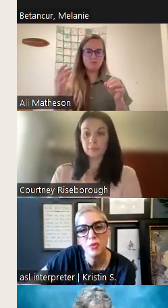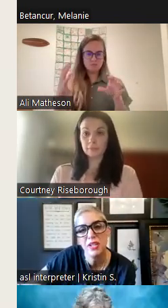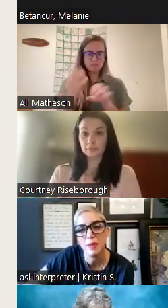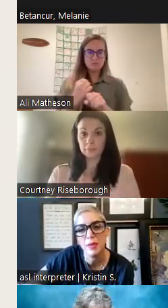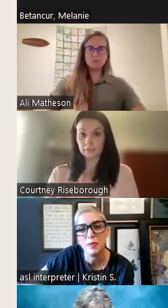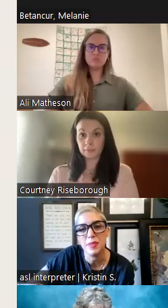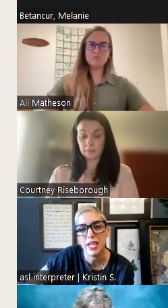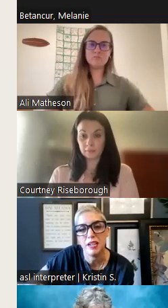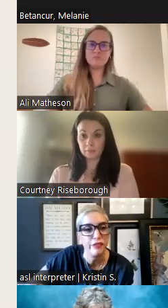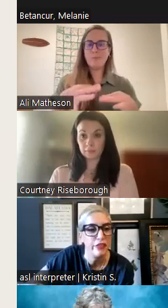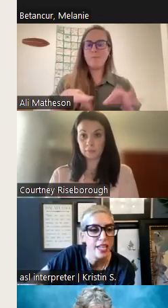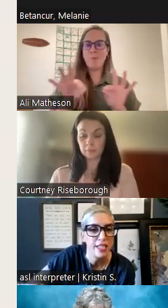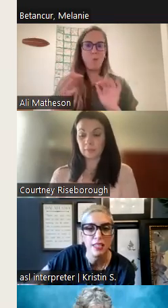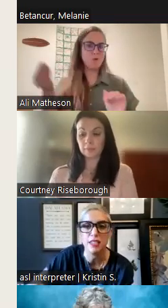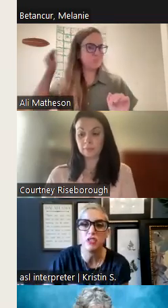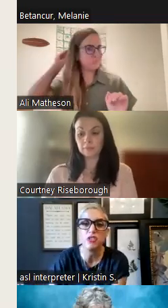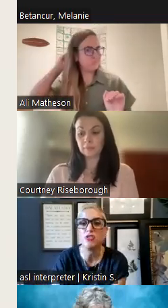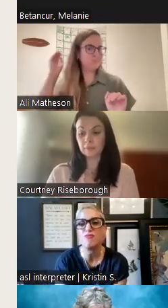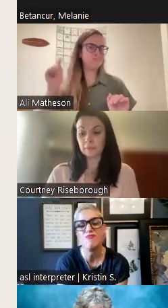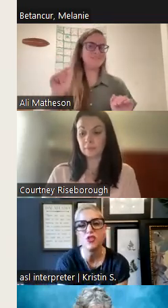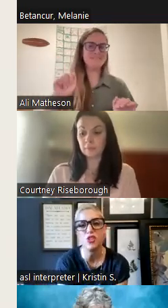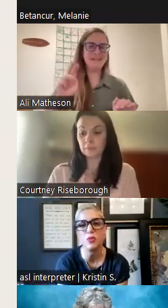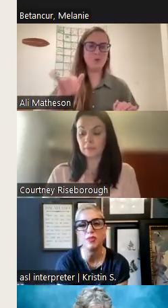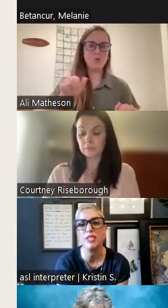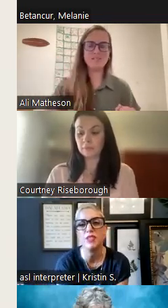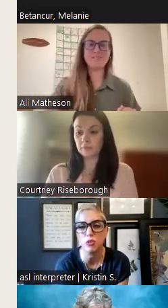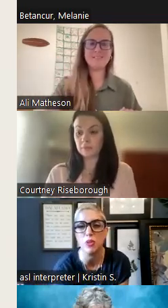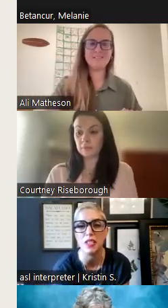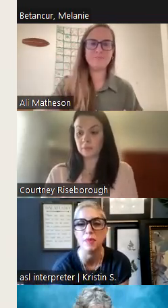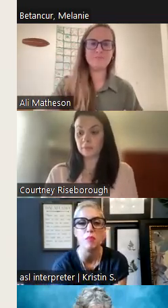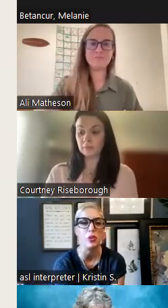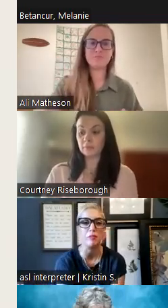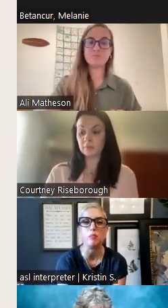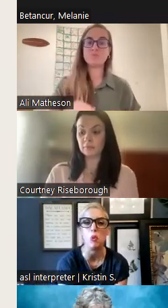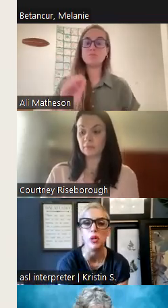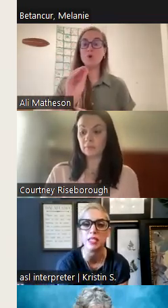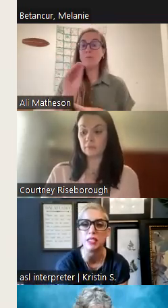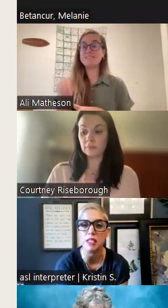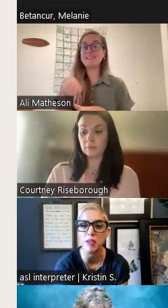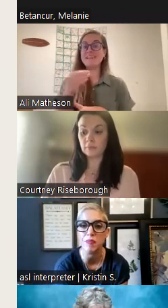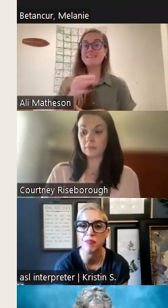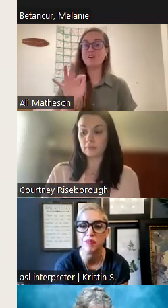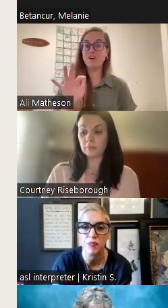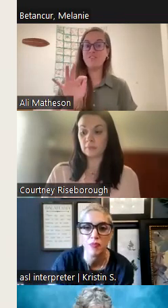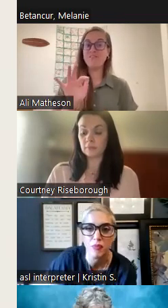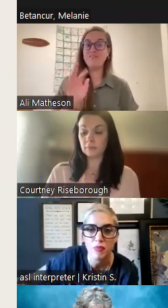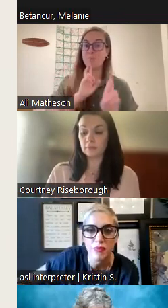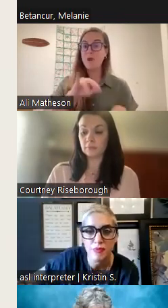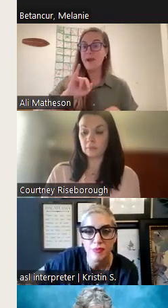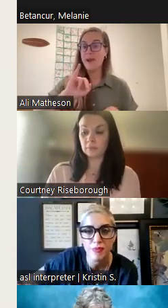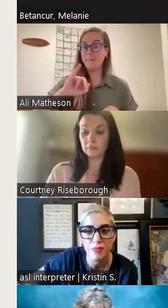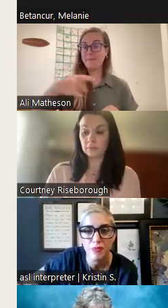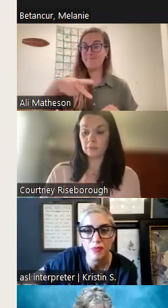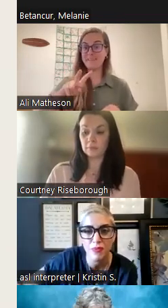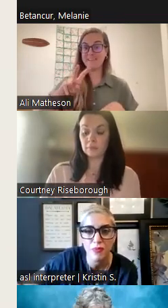So I just want to sum up some stuff and just leave you with some important points.